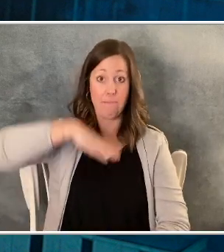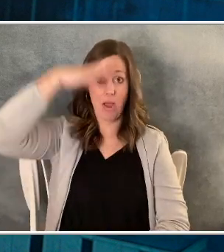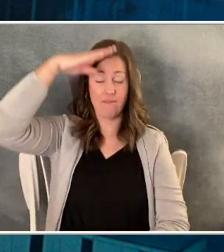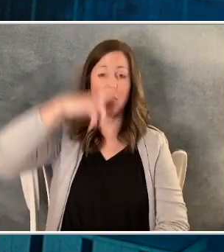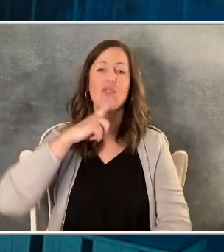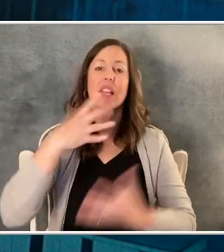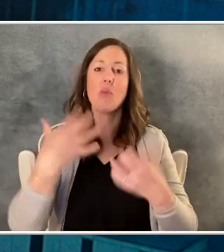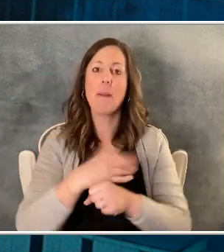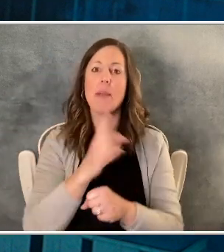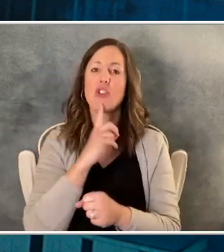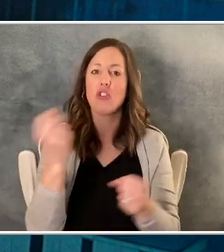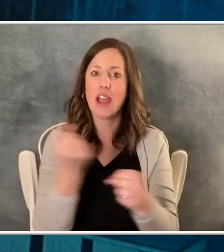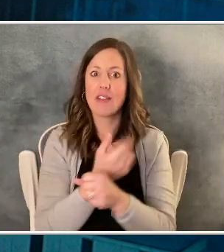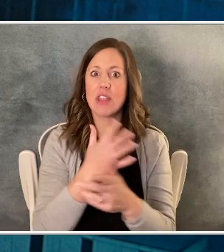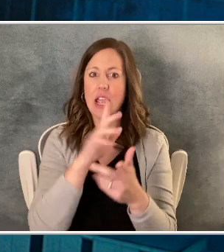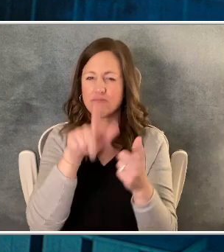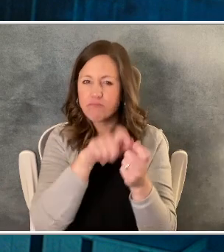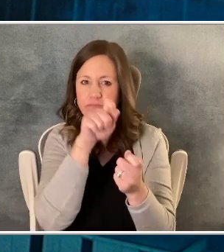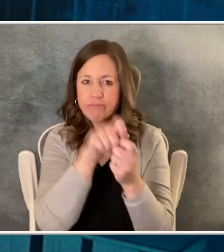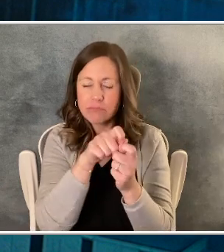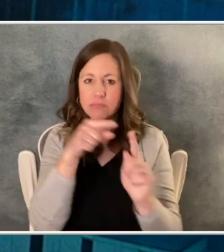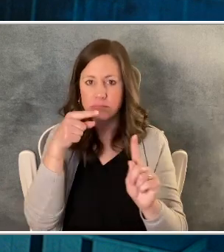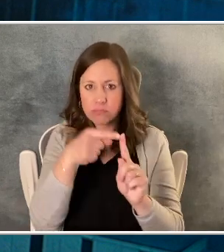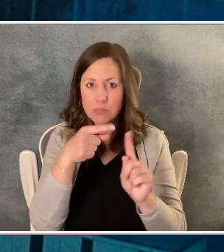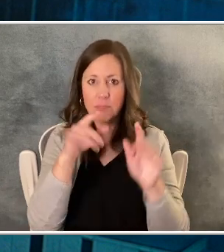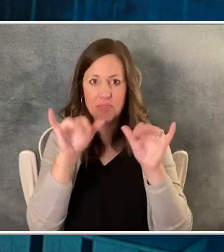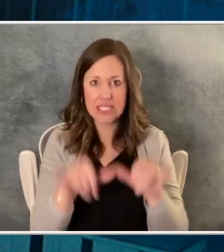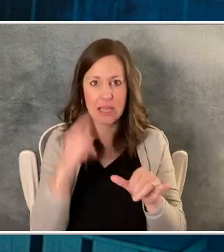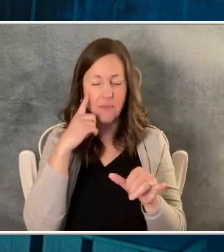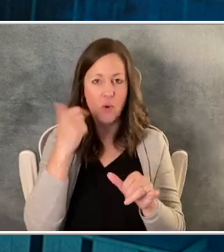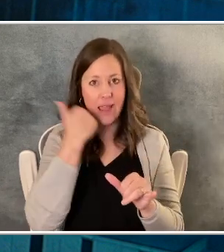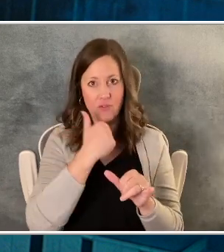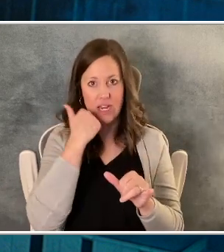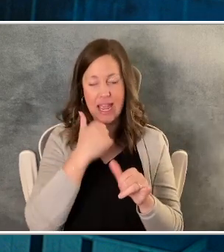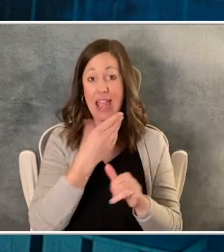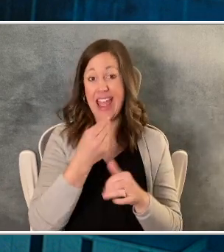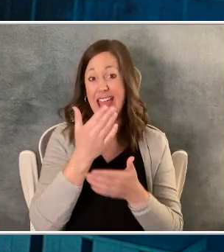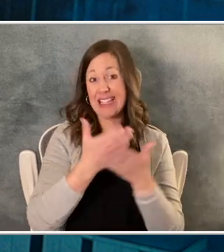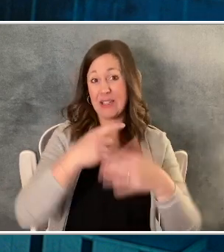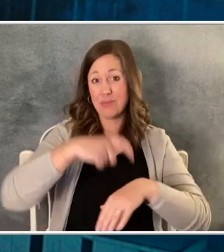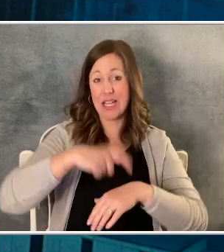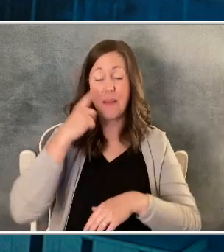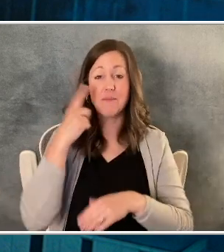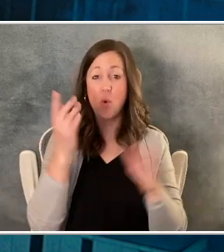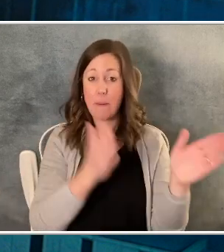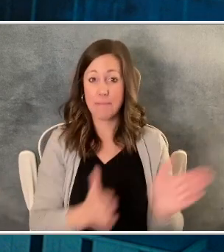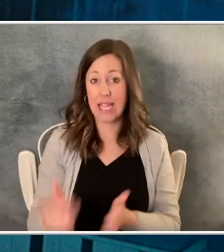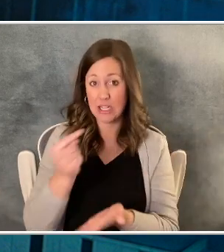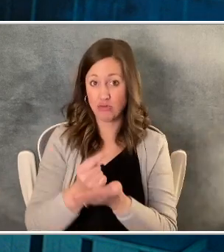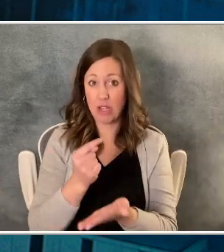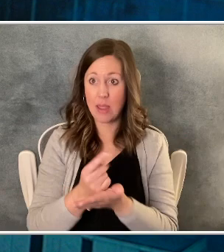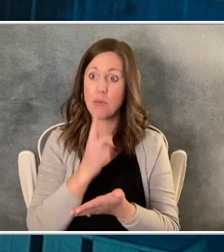same place every day. And then we need some time for some radiation treatment planning to make an individualized fancy